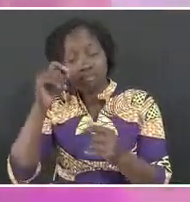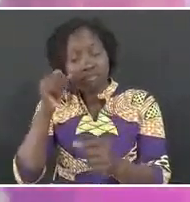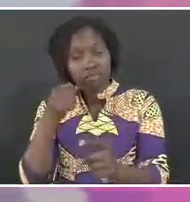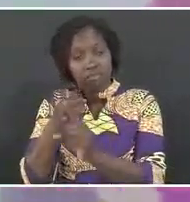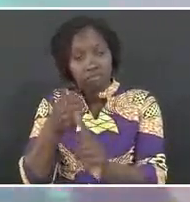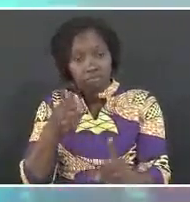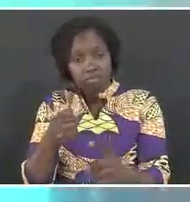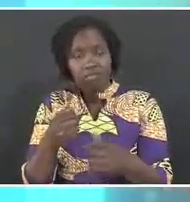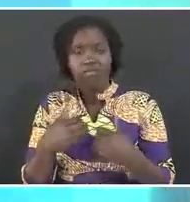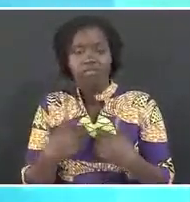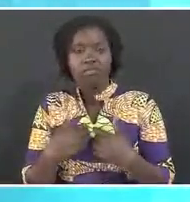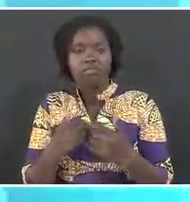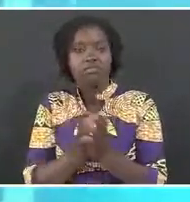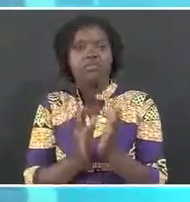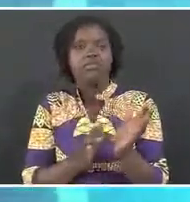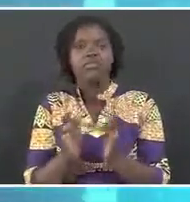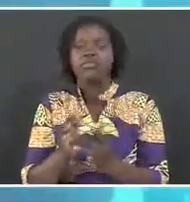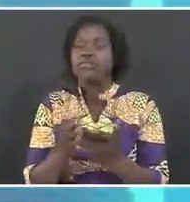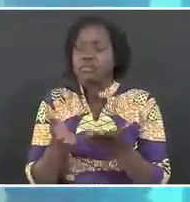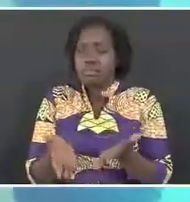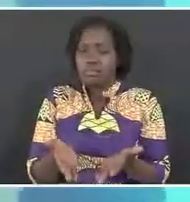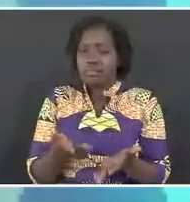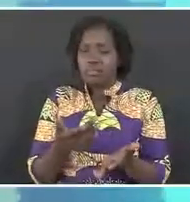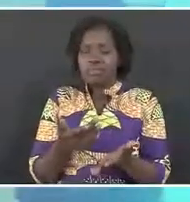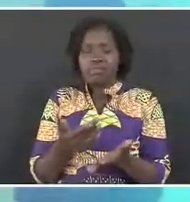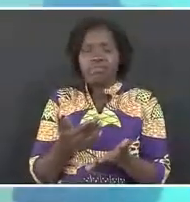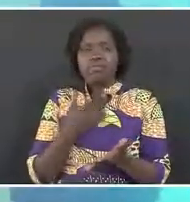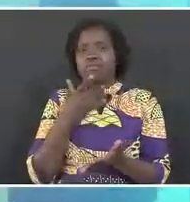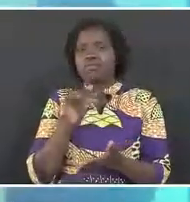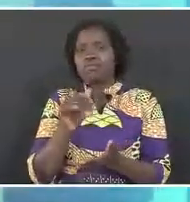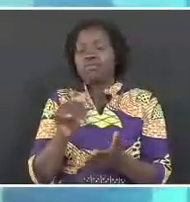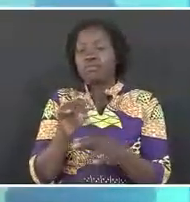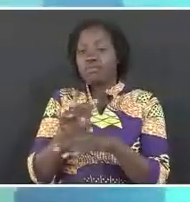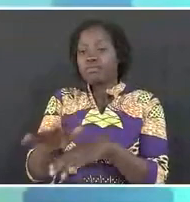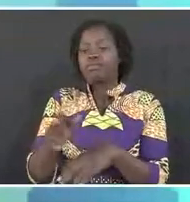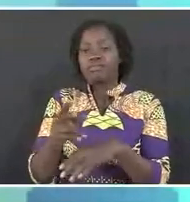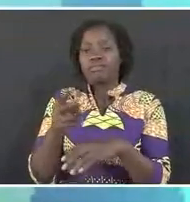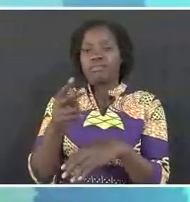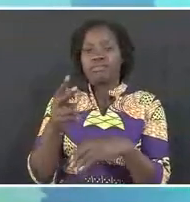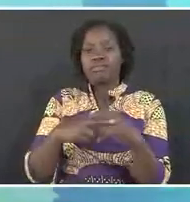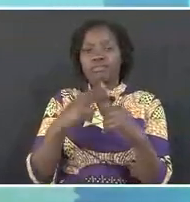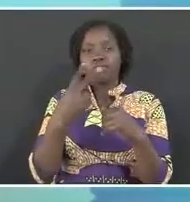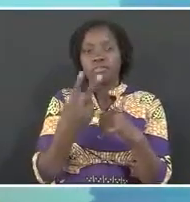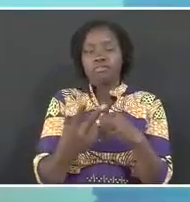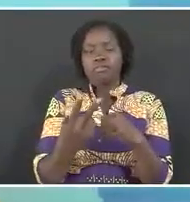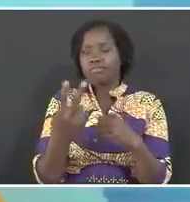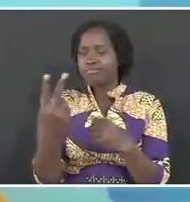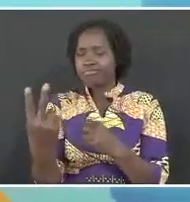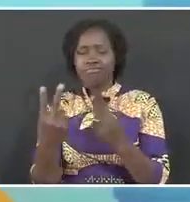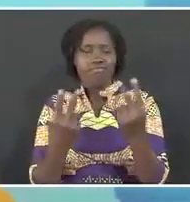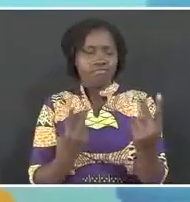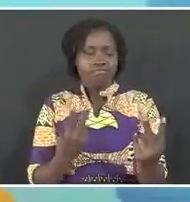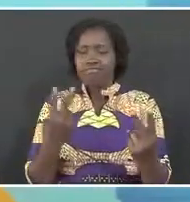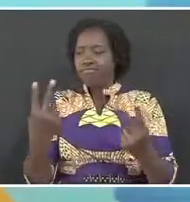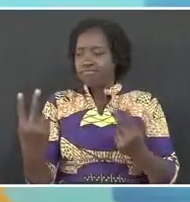they would have. And Jesus is here sending out the 72, two by two. And